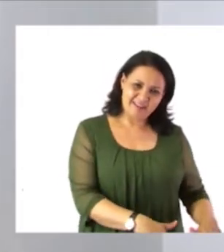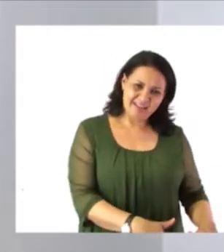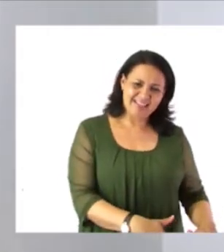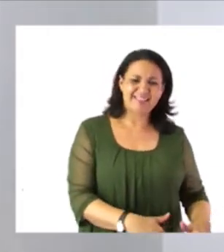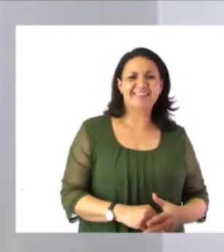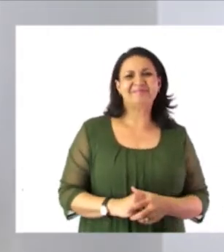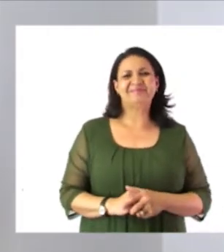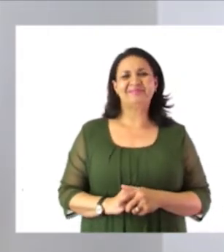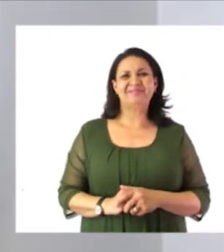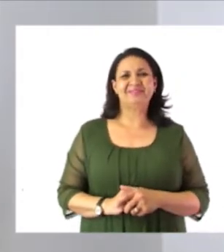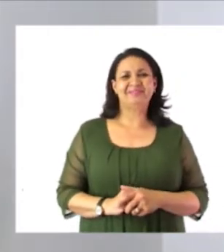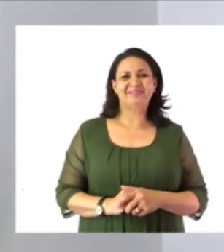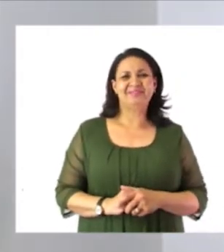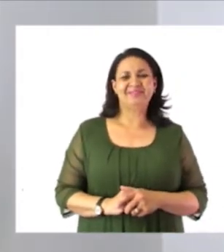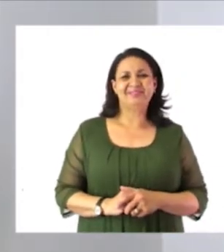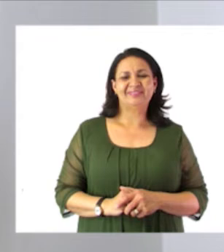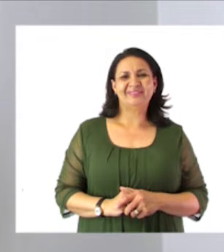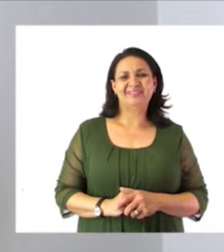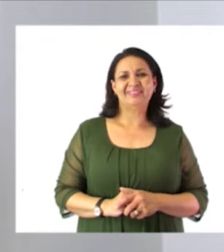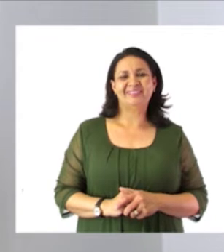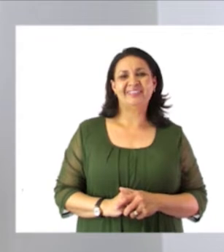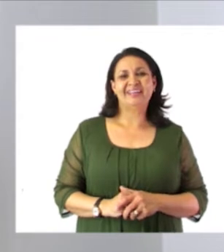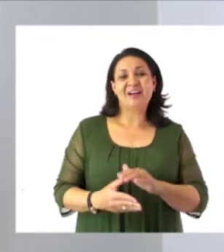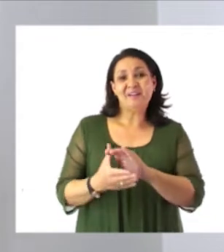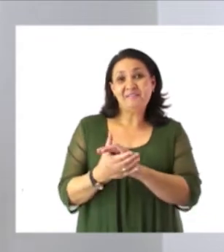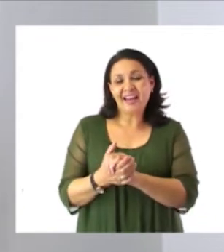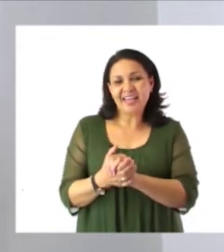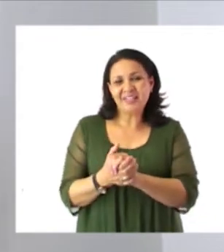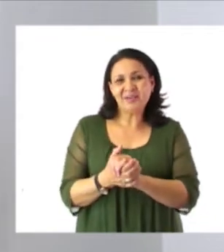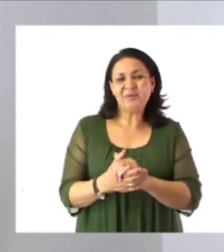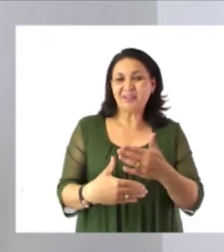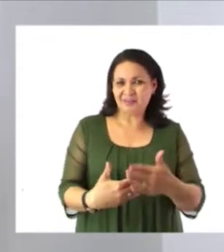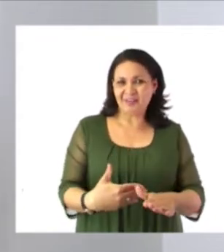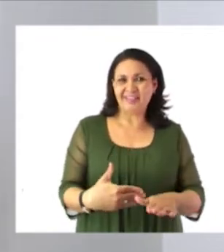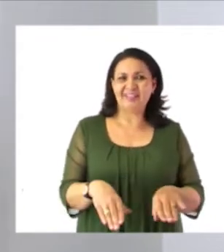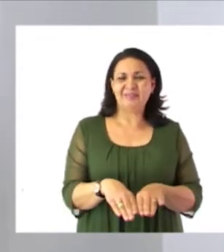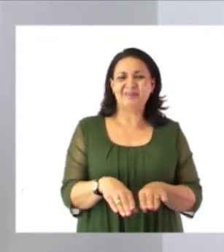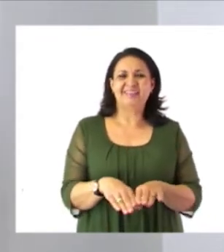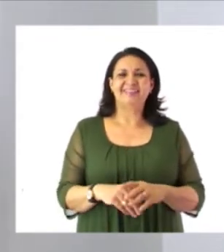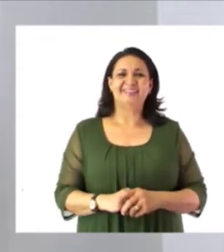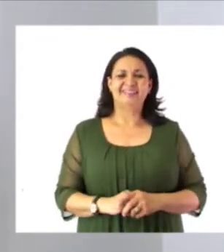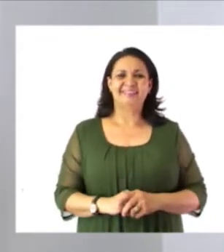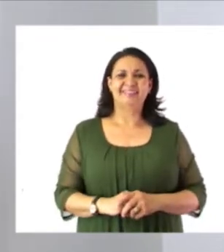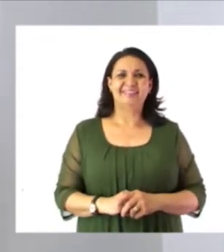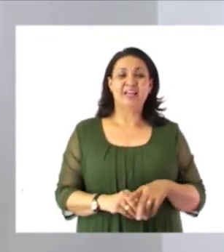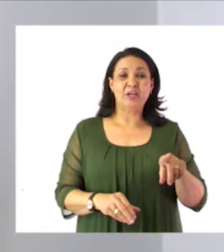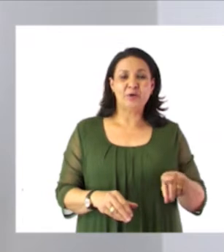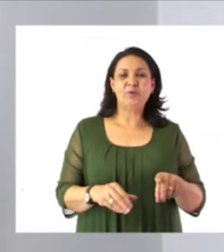done for us. Now I will ask our friend to do it, and you can also do it at home by